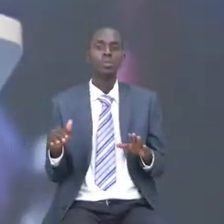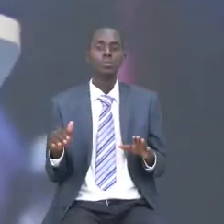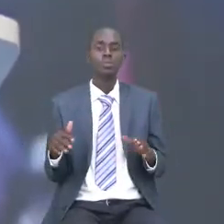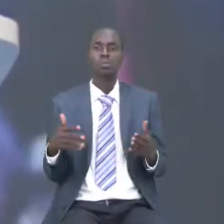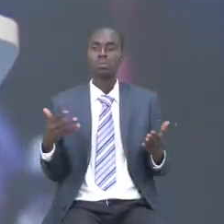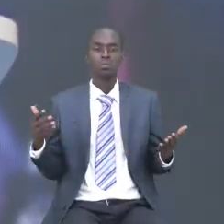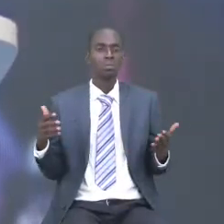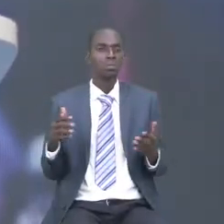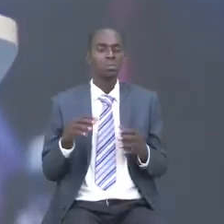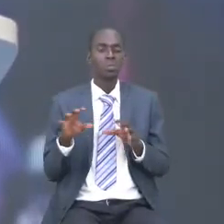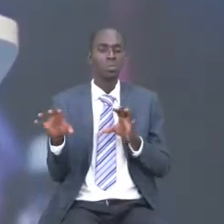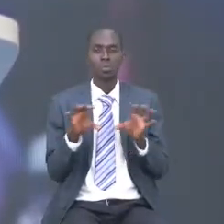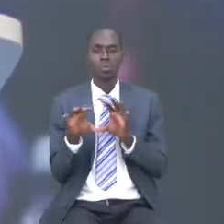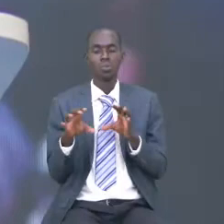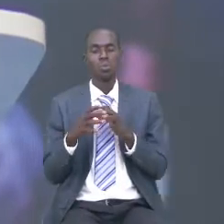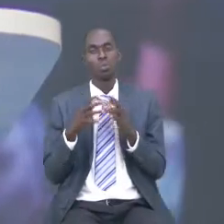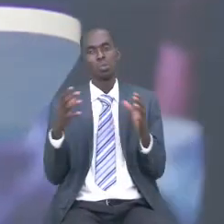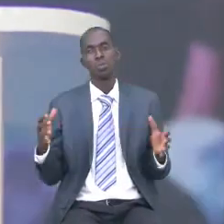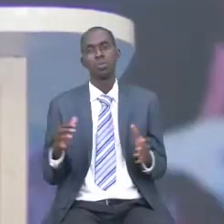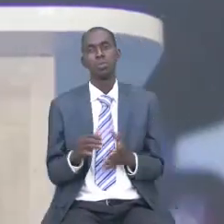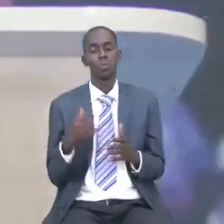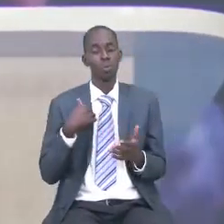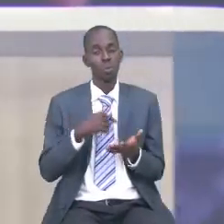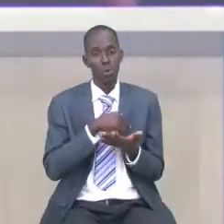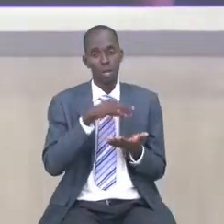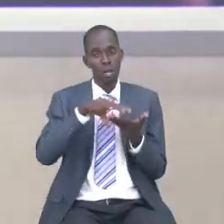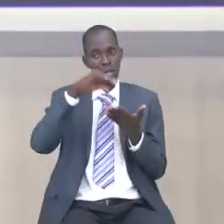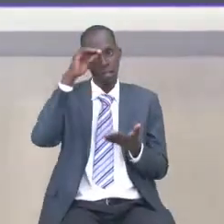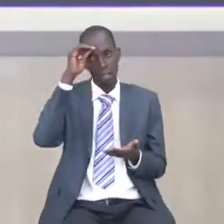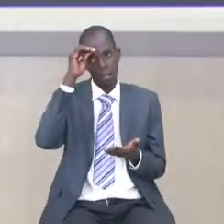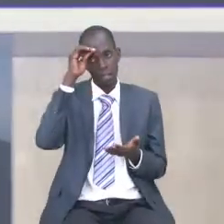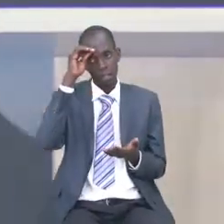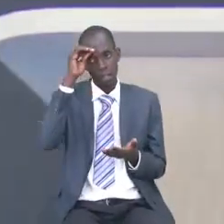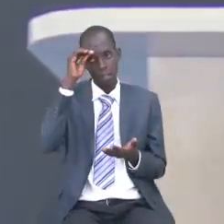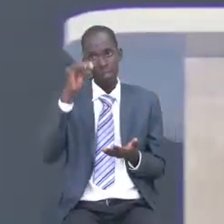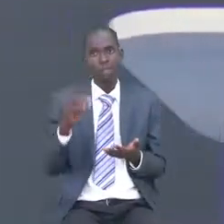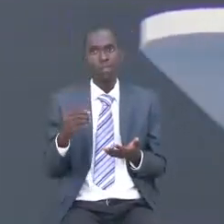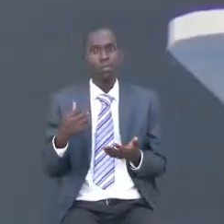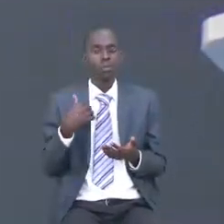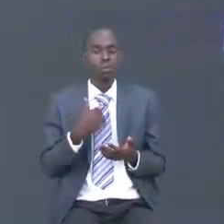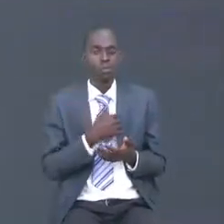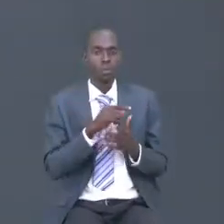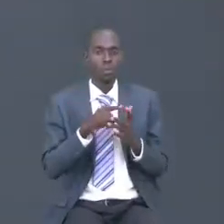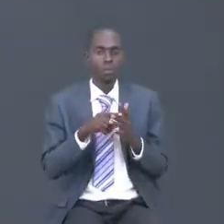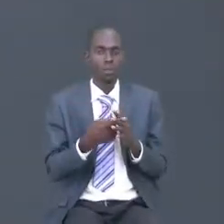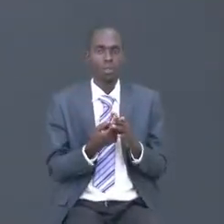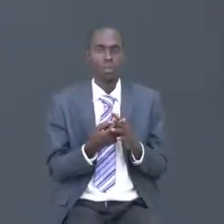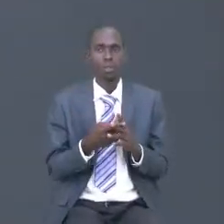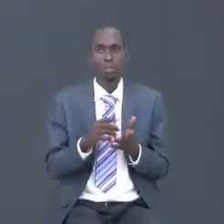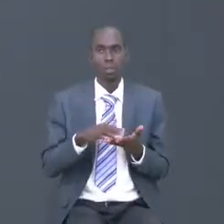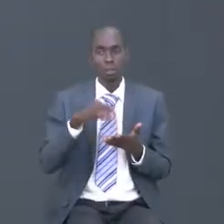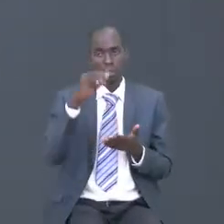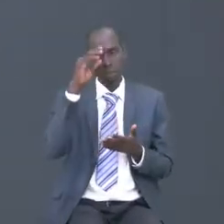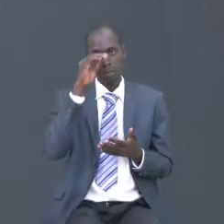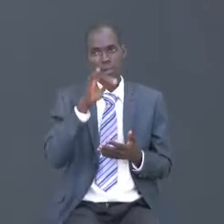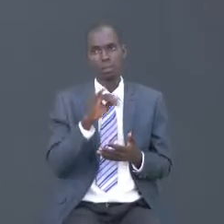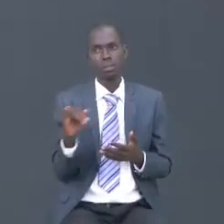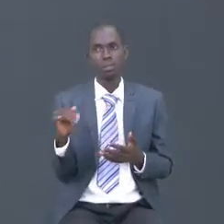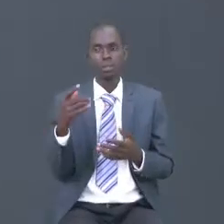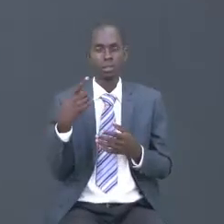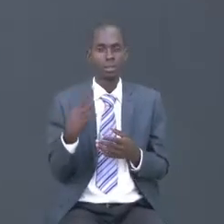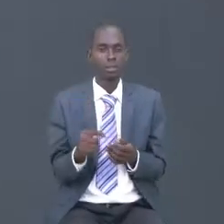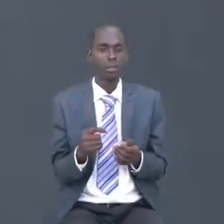to much. We learn, and we'll start learning the subjects.